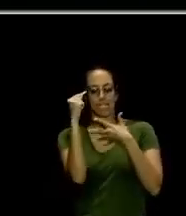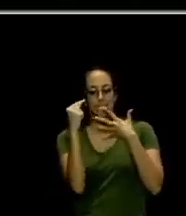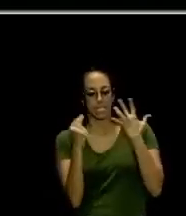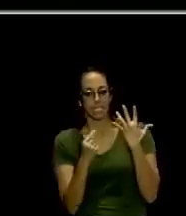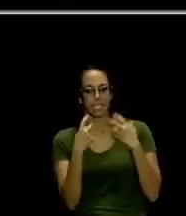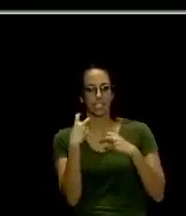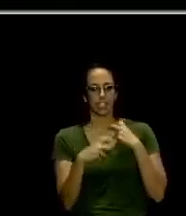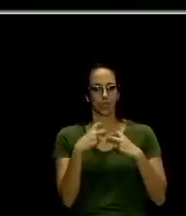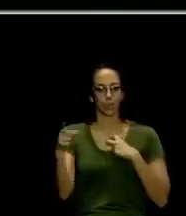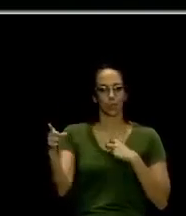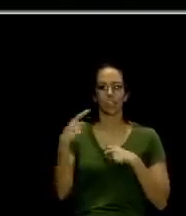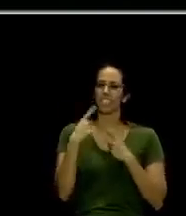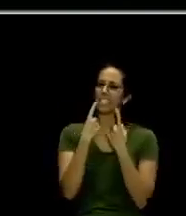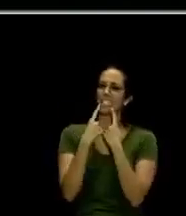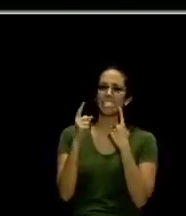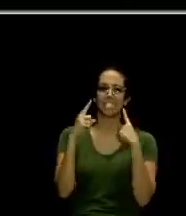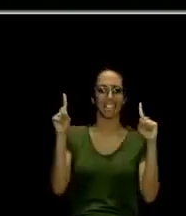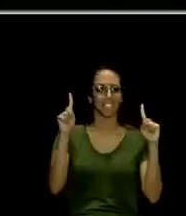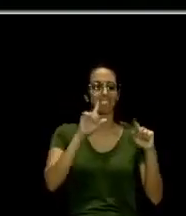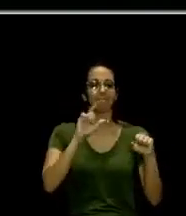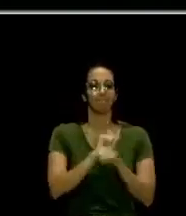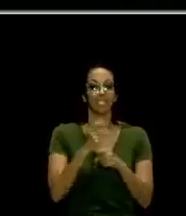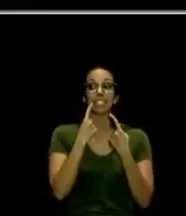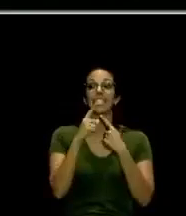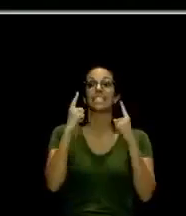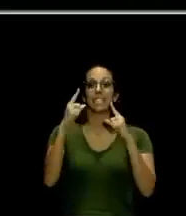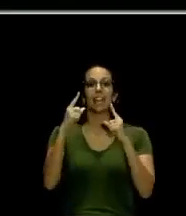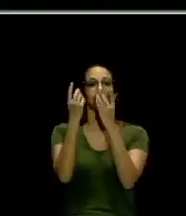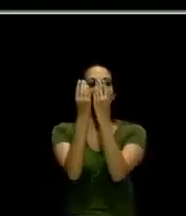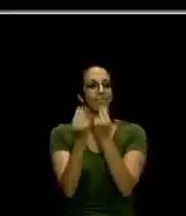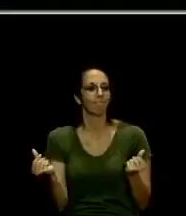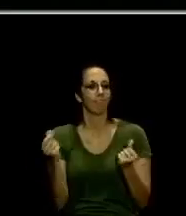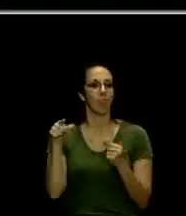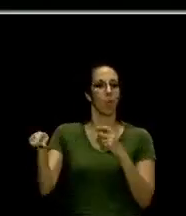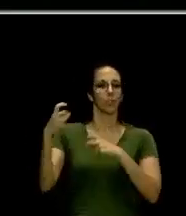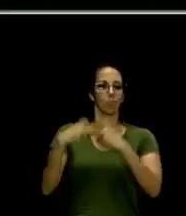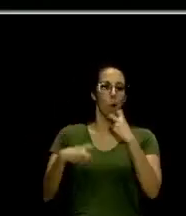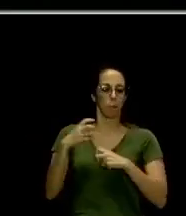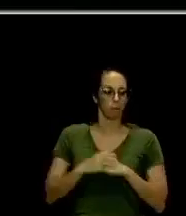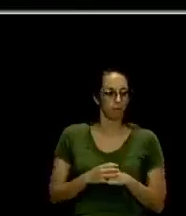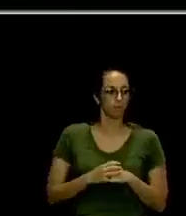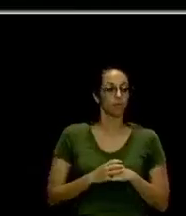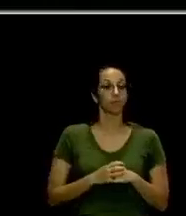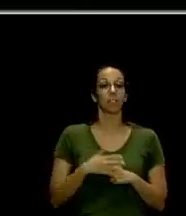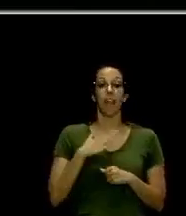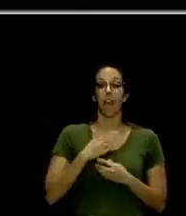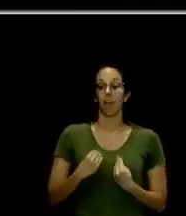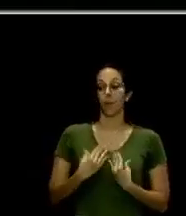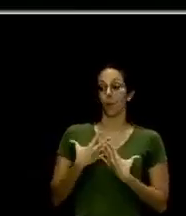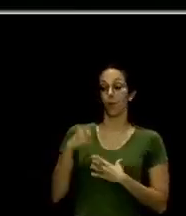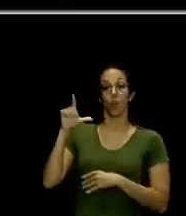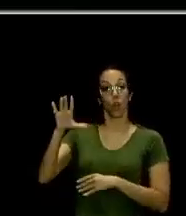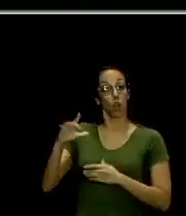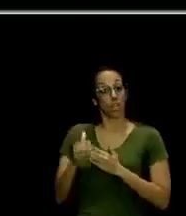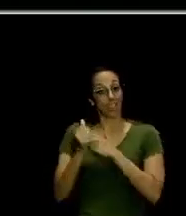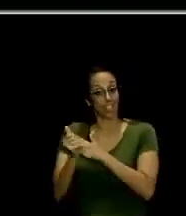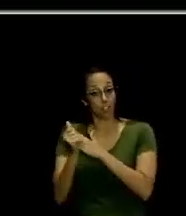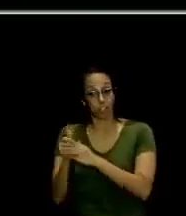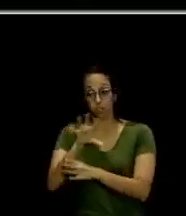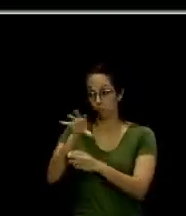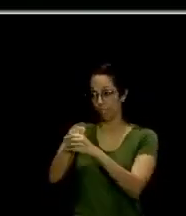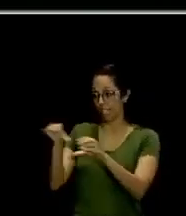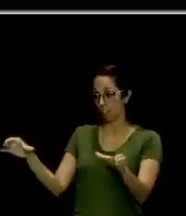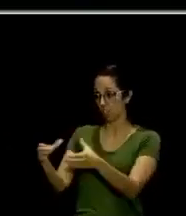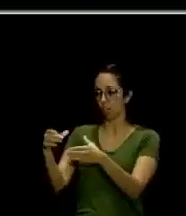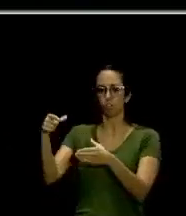and she was very successful in doing so. And by her leadership within the chamber, she earned the respect of every